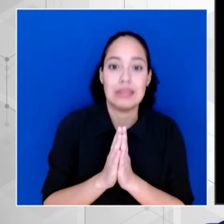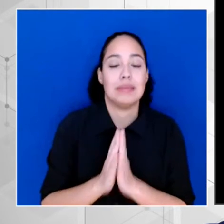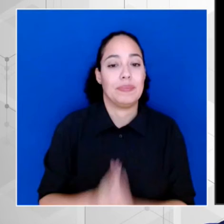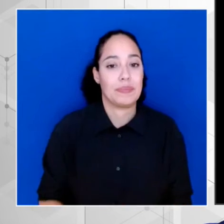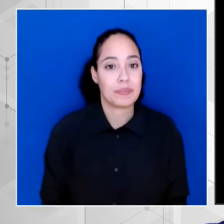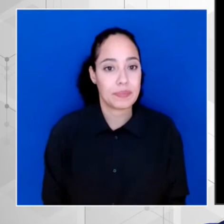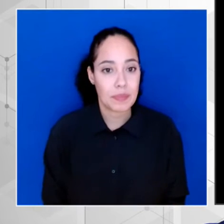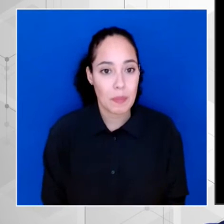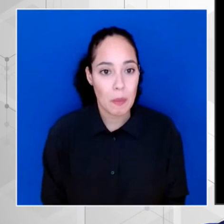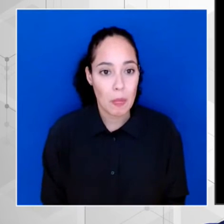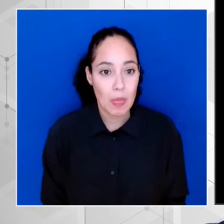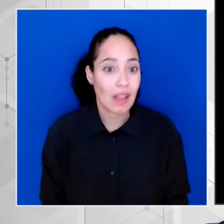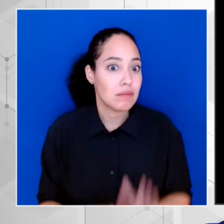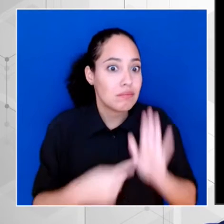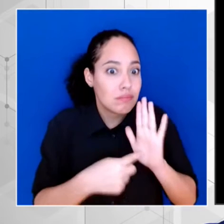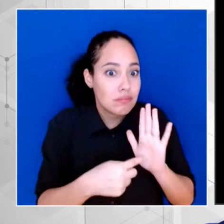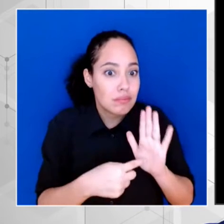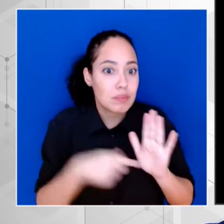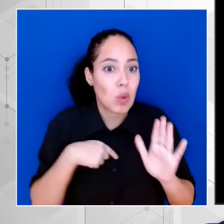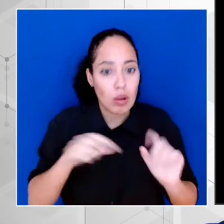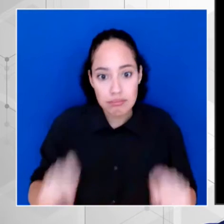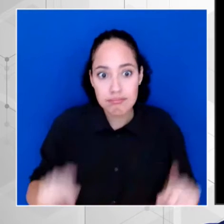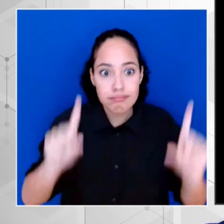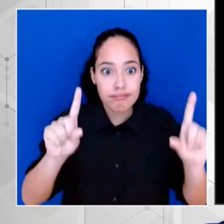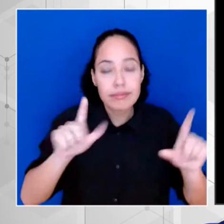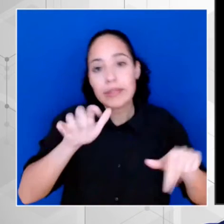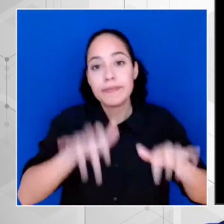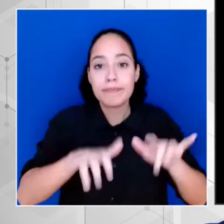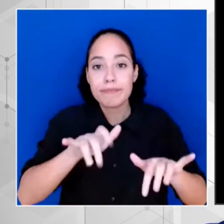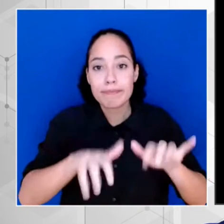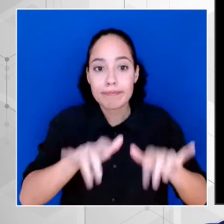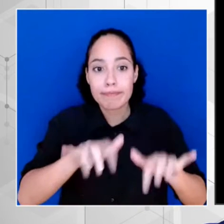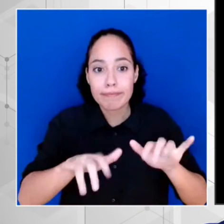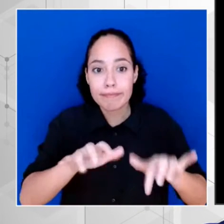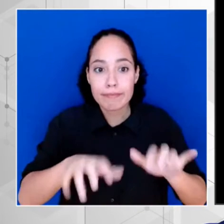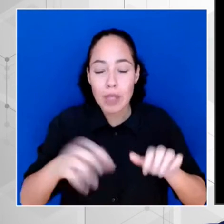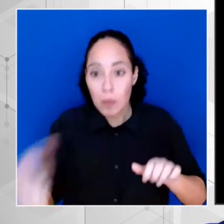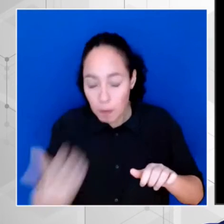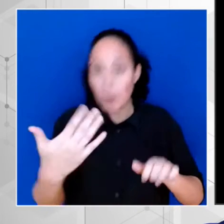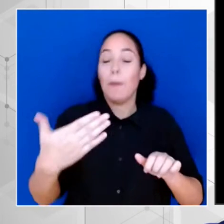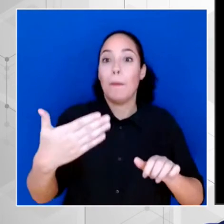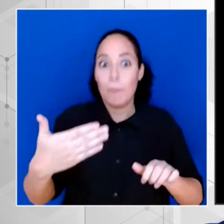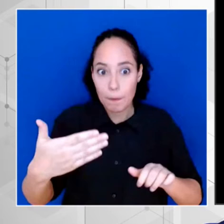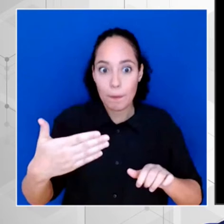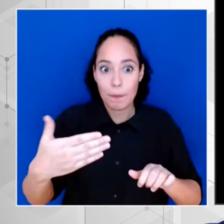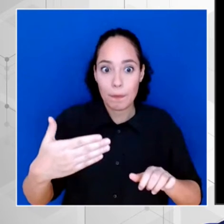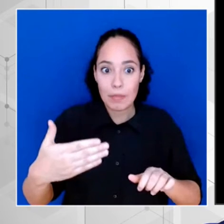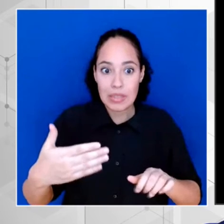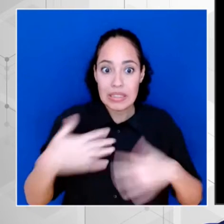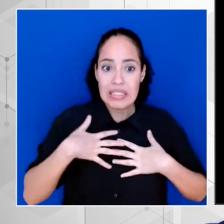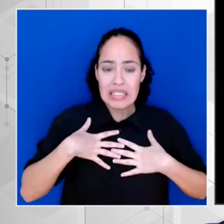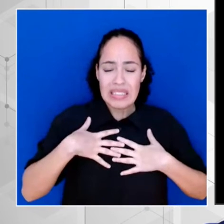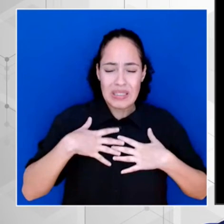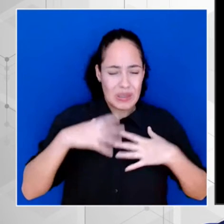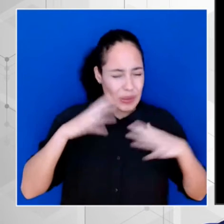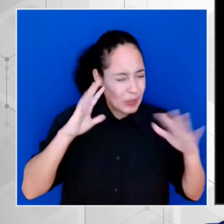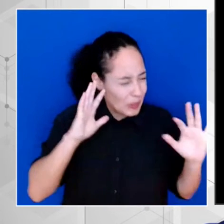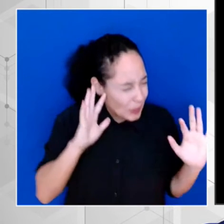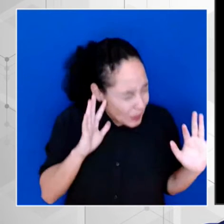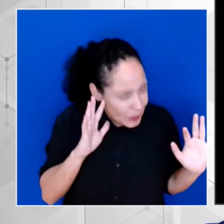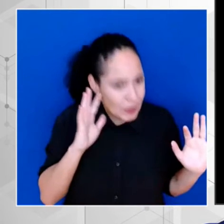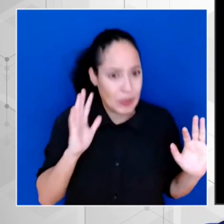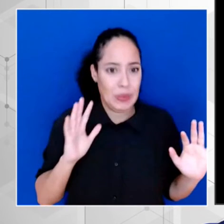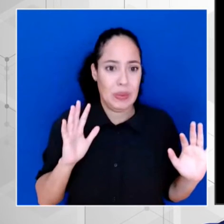on autoplay, especially when our speakers are on high volume or full volume, it can be painful.